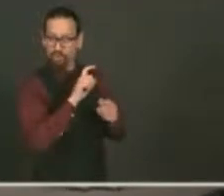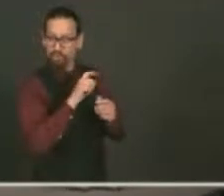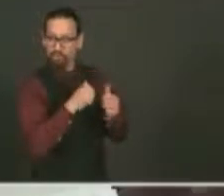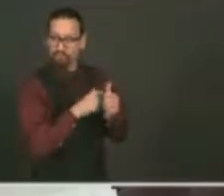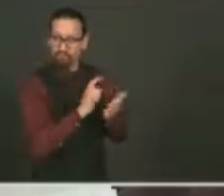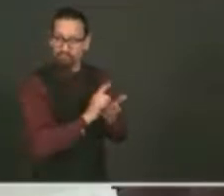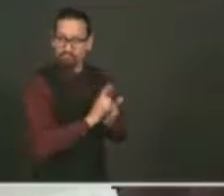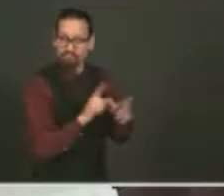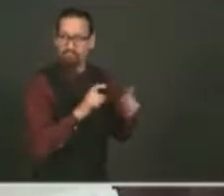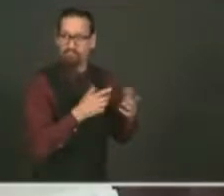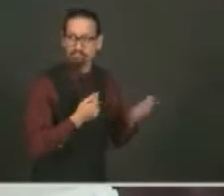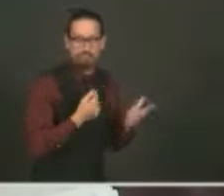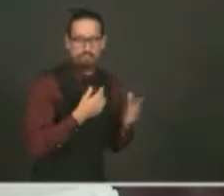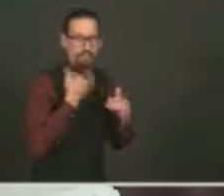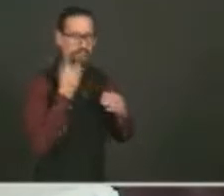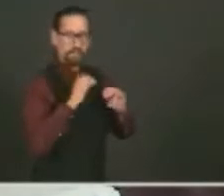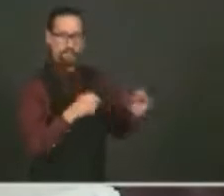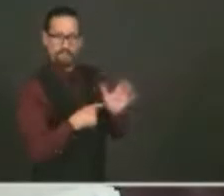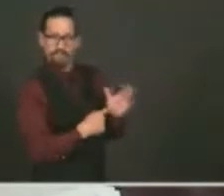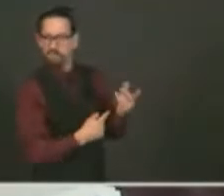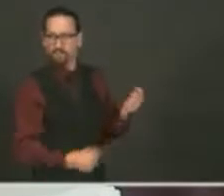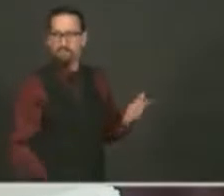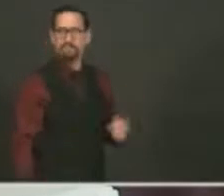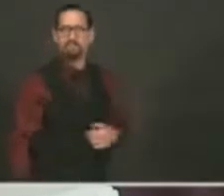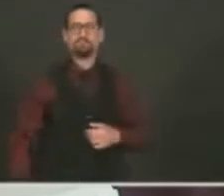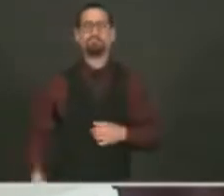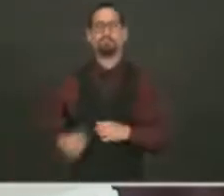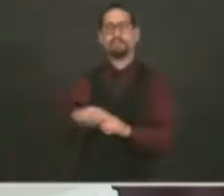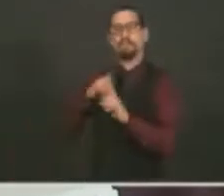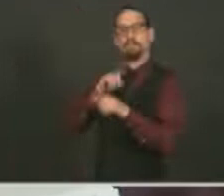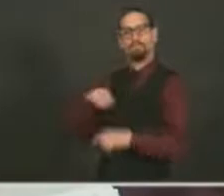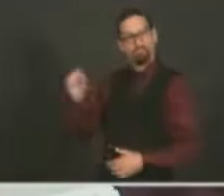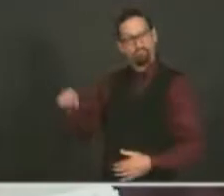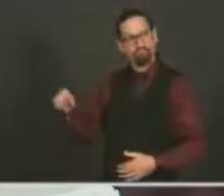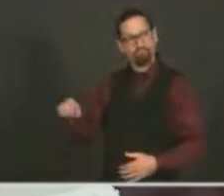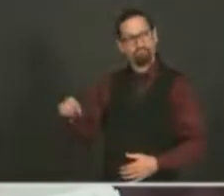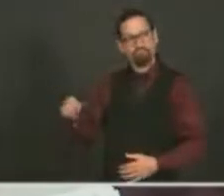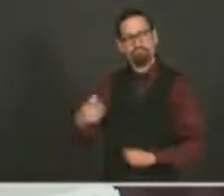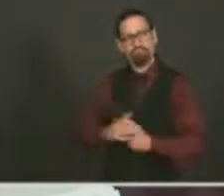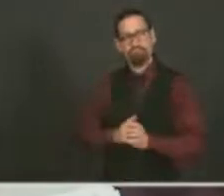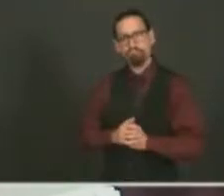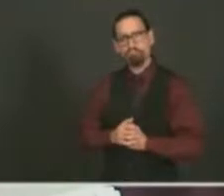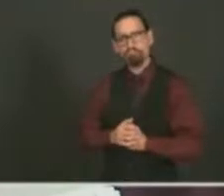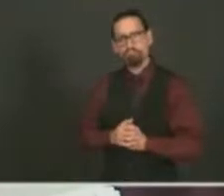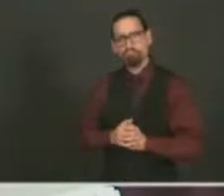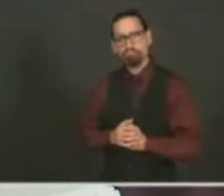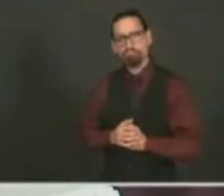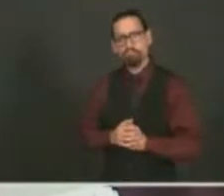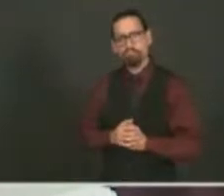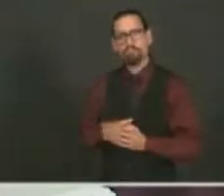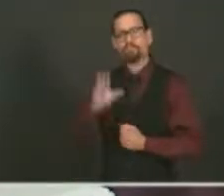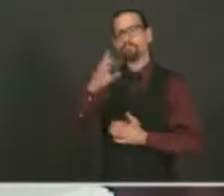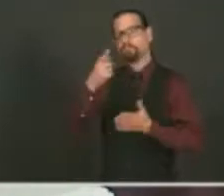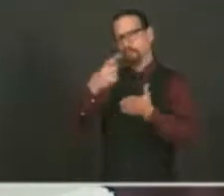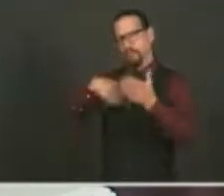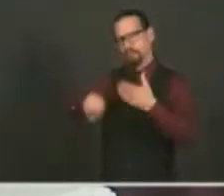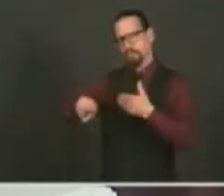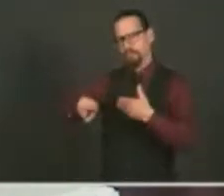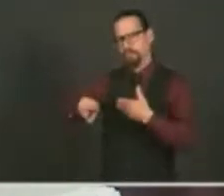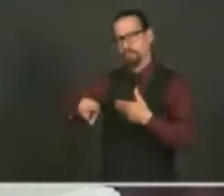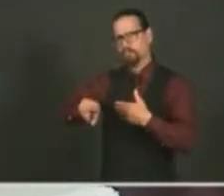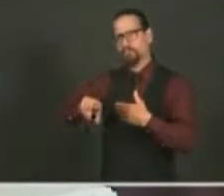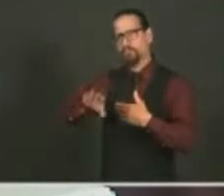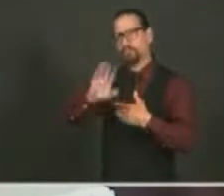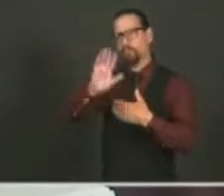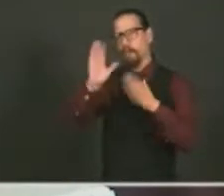asymptomatic testing? Yes. So we're going to come out, again, we're going to come out next week,